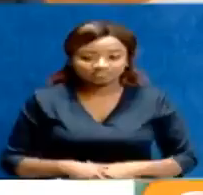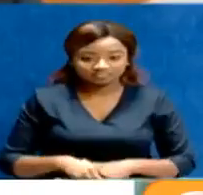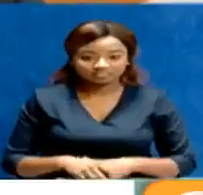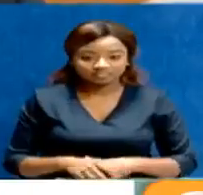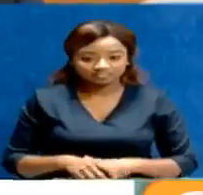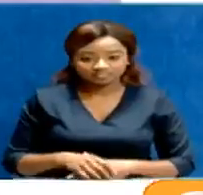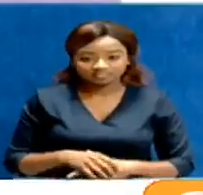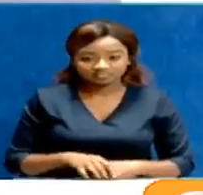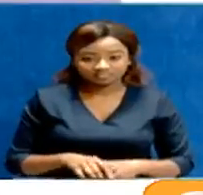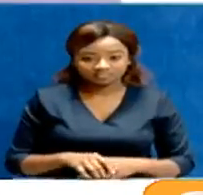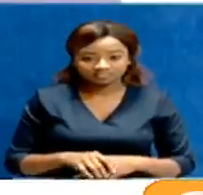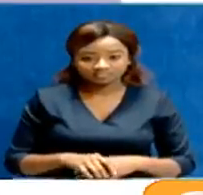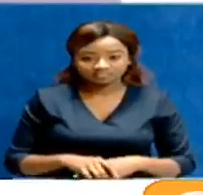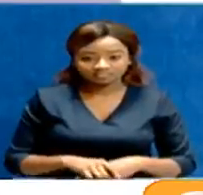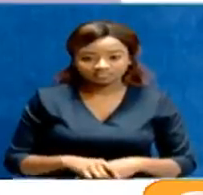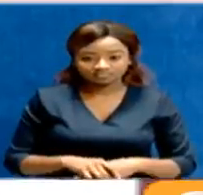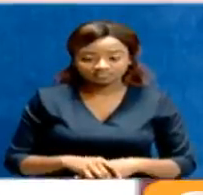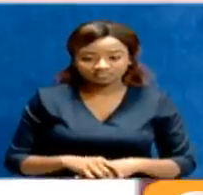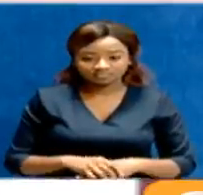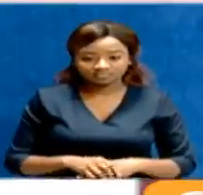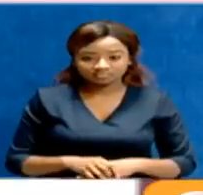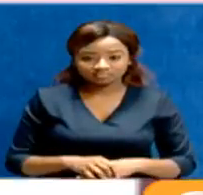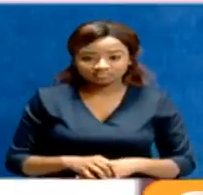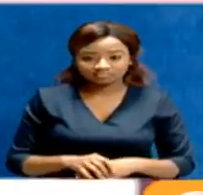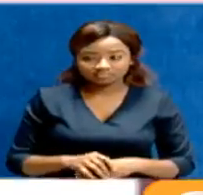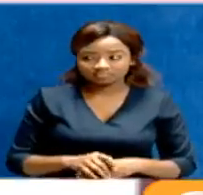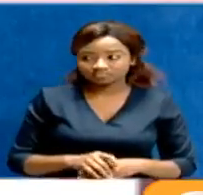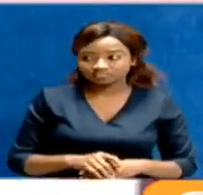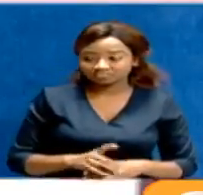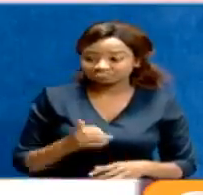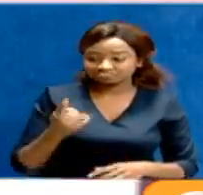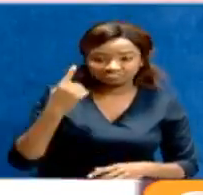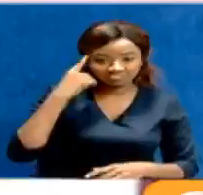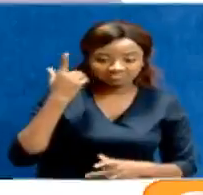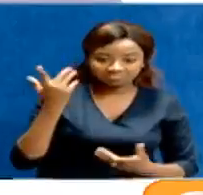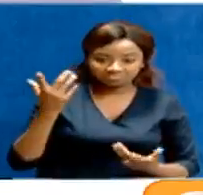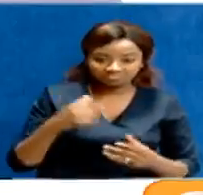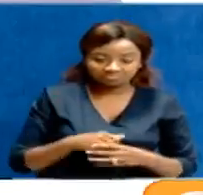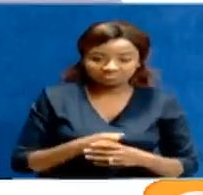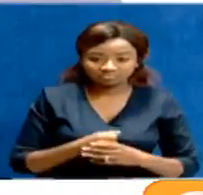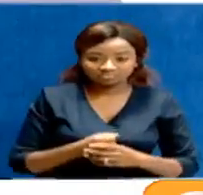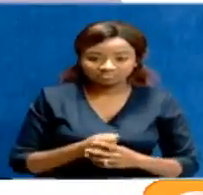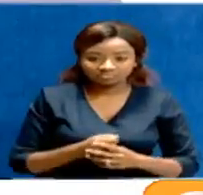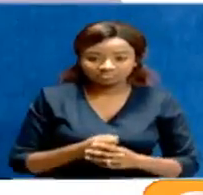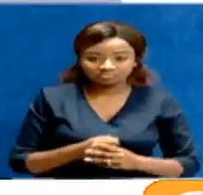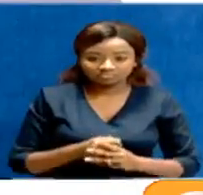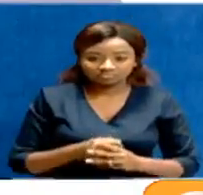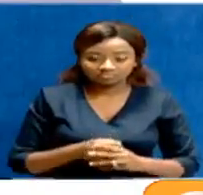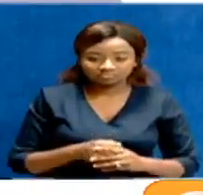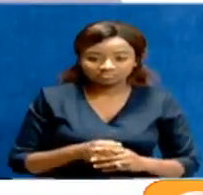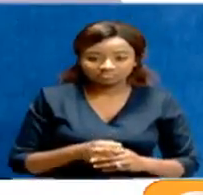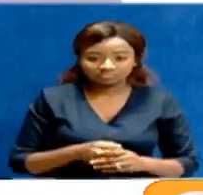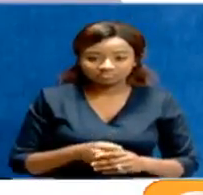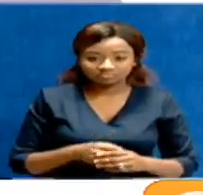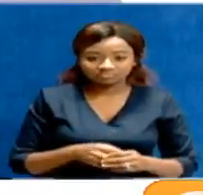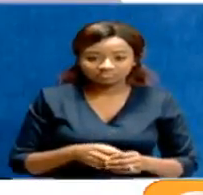huu. What would my lord say has been the success or lack